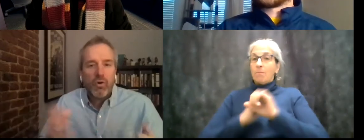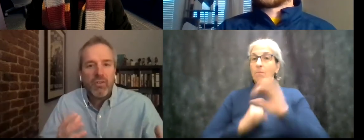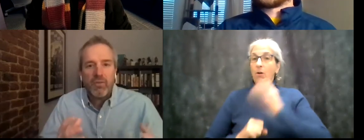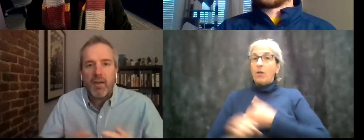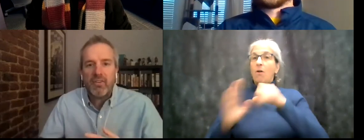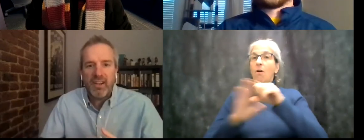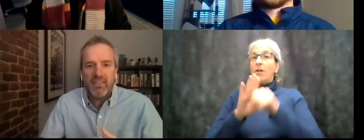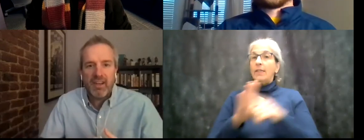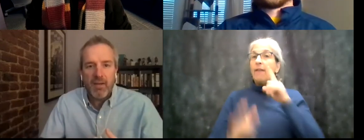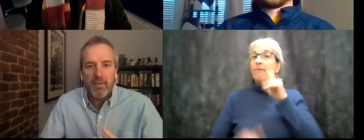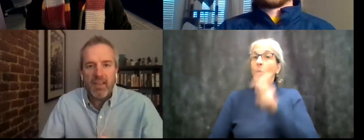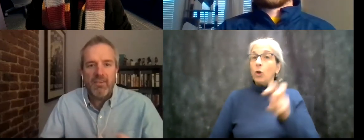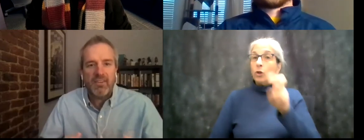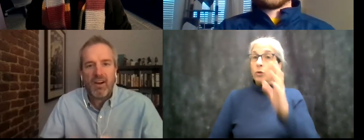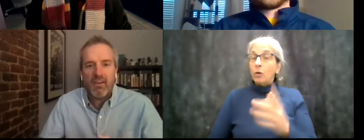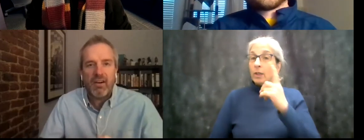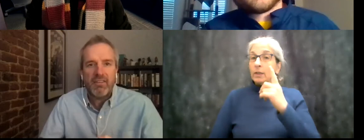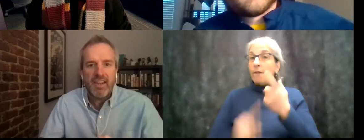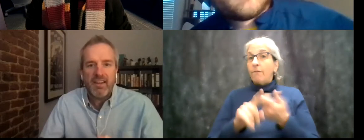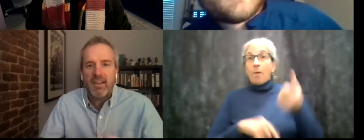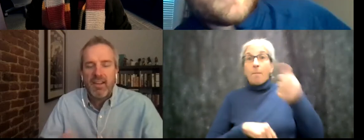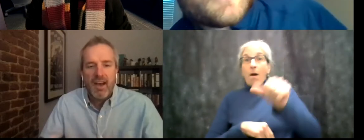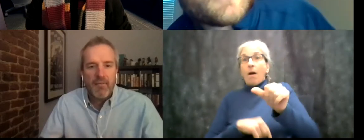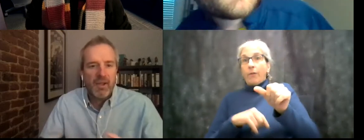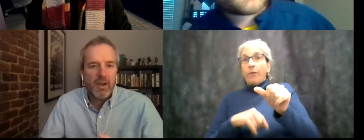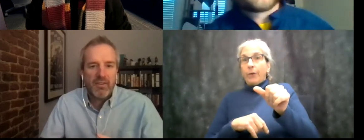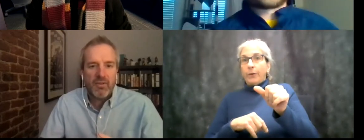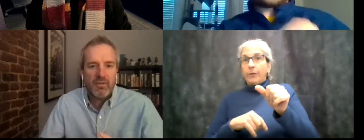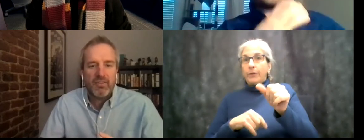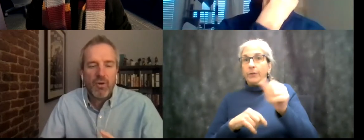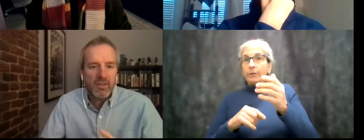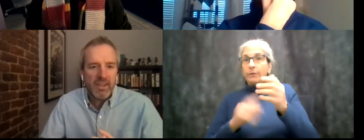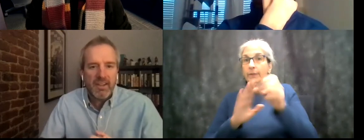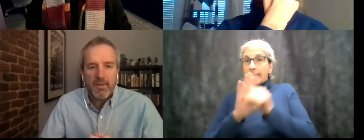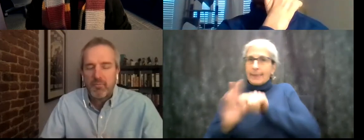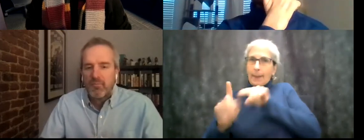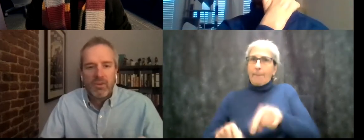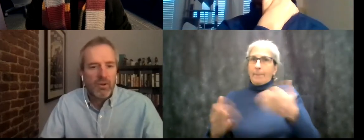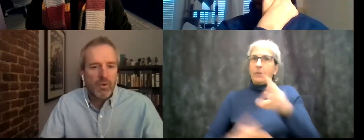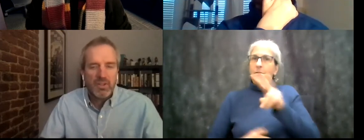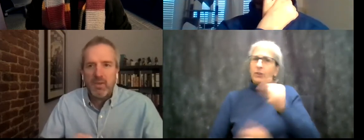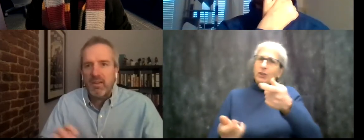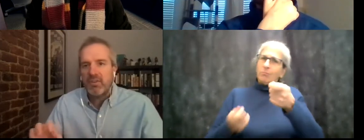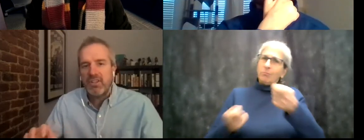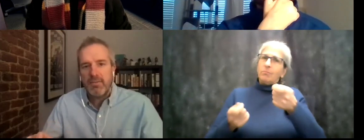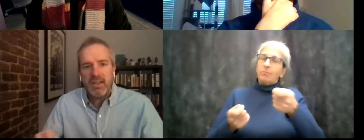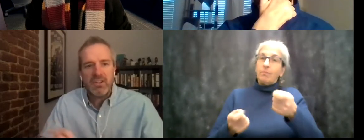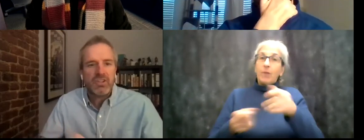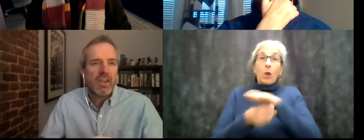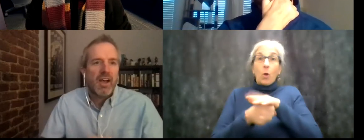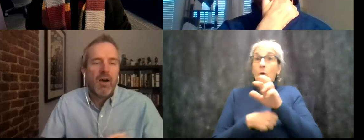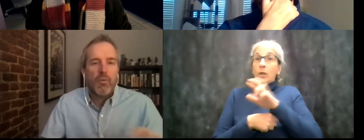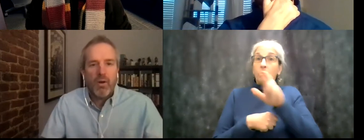know, tourists from other states to come and visit our state. Likewise, you know, locally, you know, Richmond, Virginia